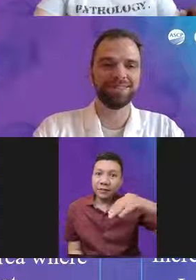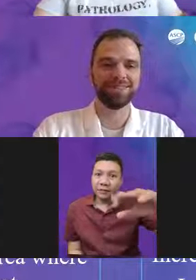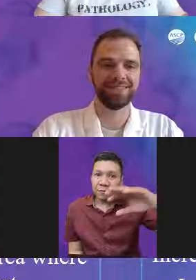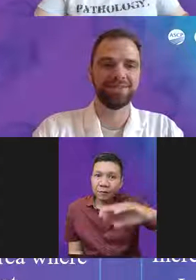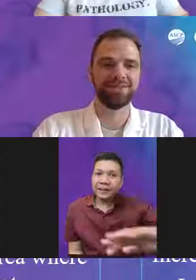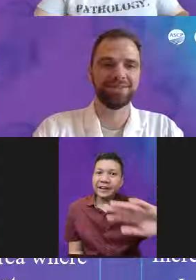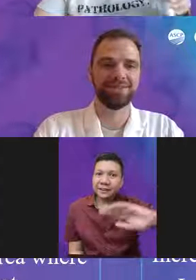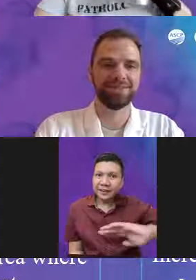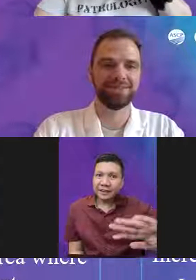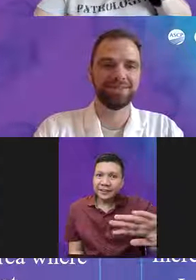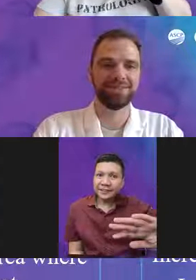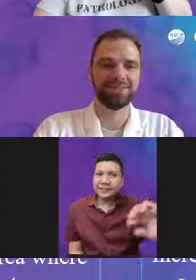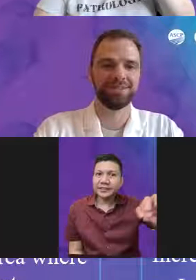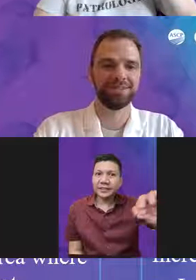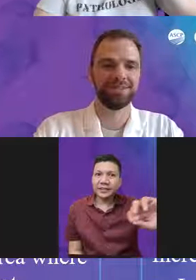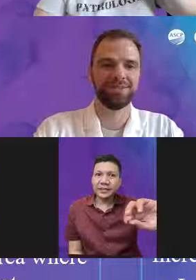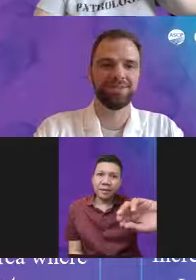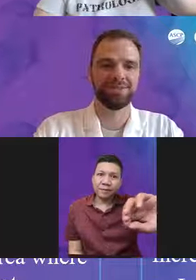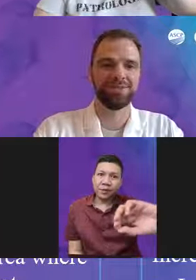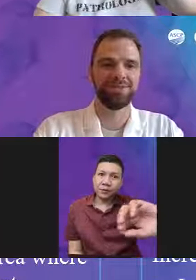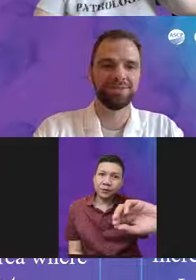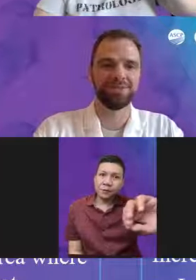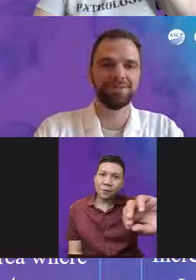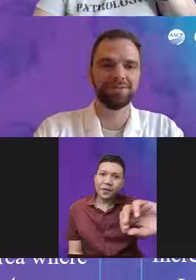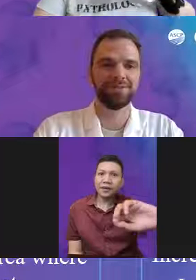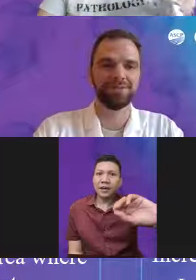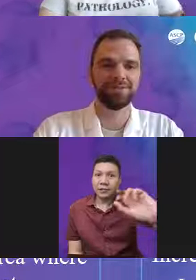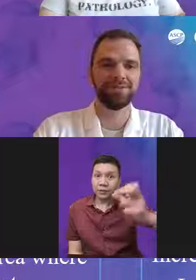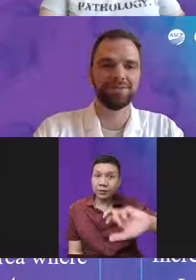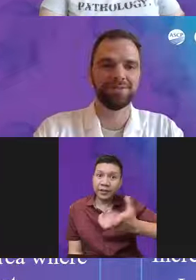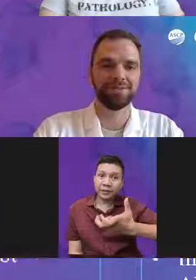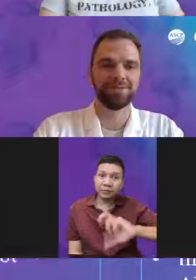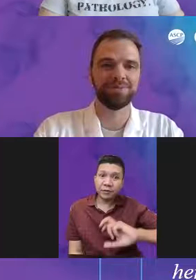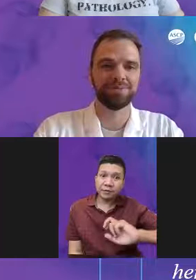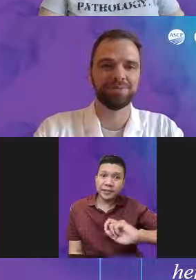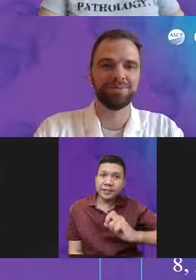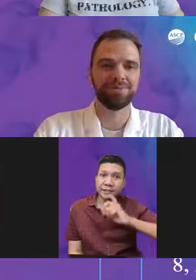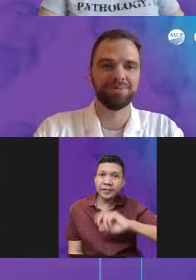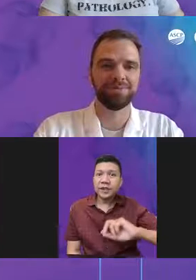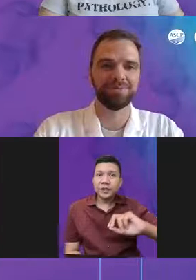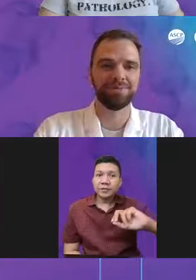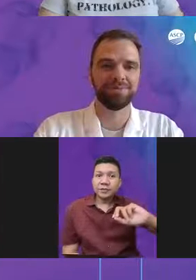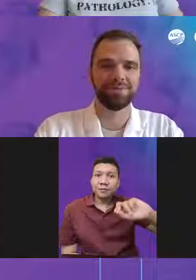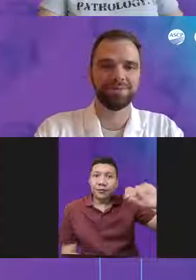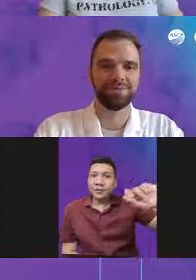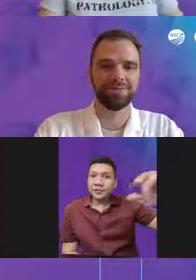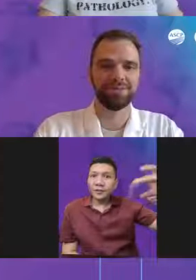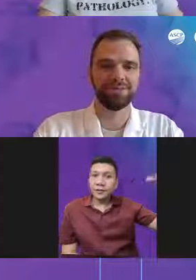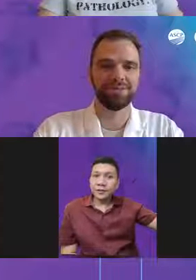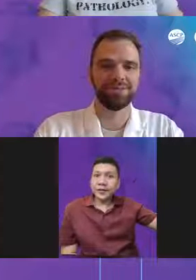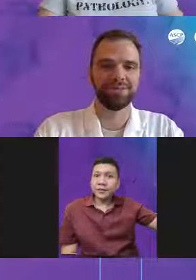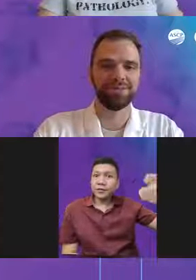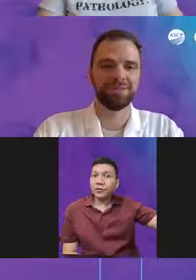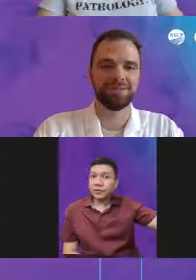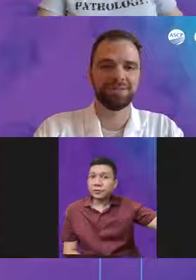the erythropoietic cell lines is the orthochromic, the nucleated red blood cells. So it's important to